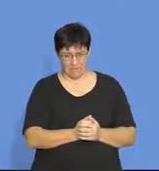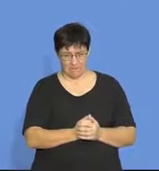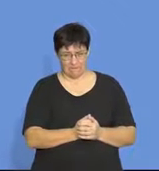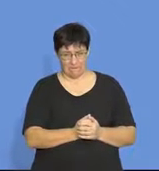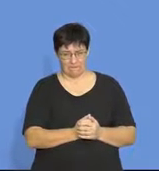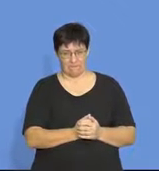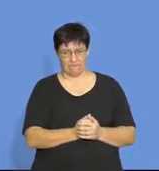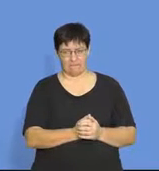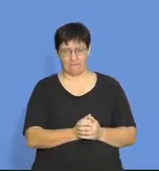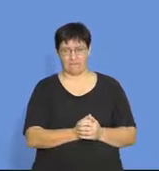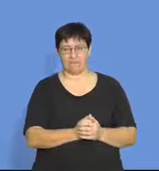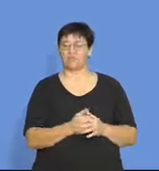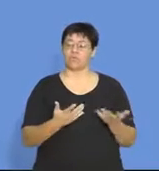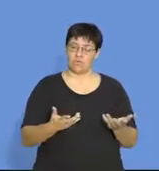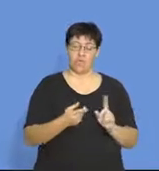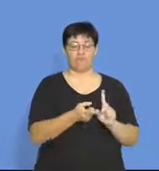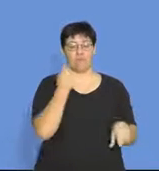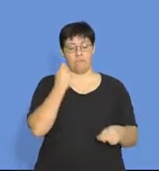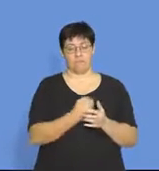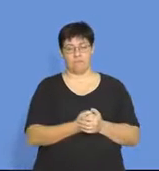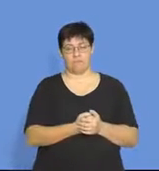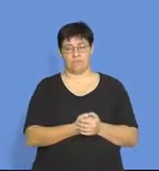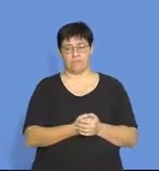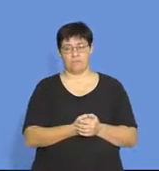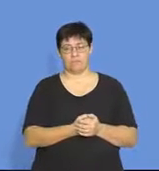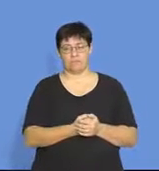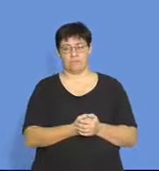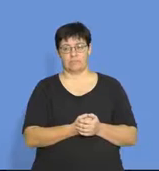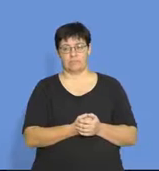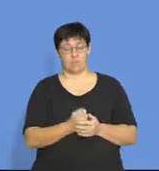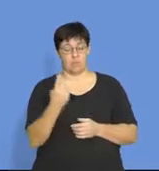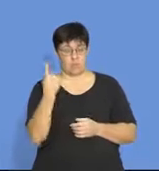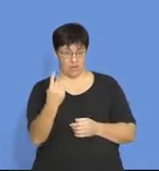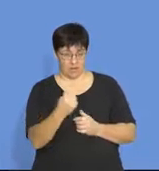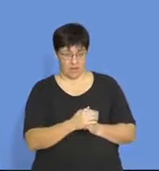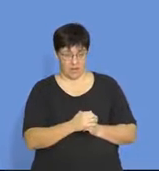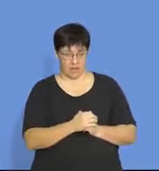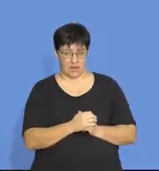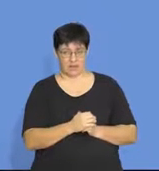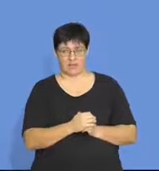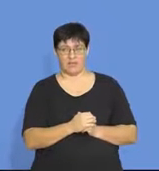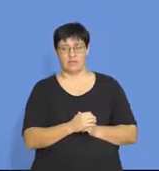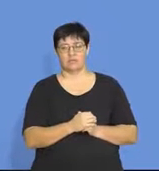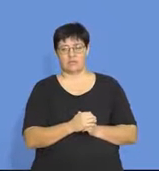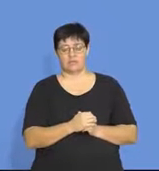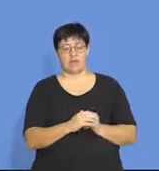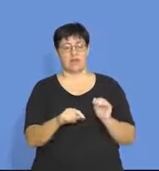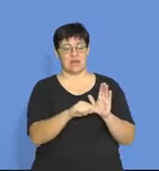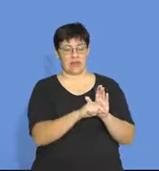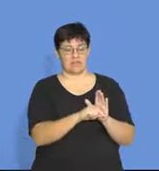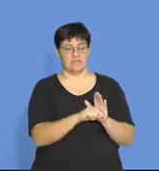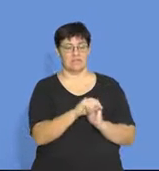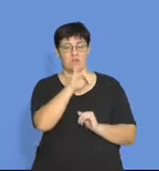to work with. So I will say from equation 1, I will